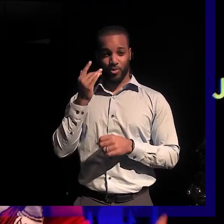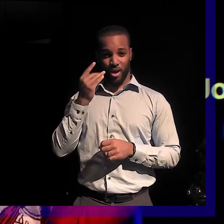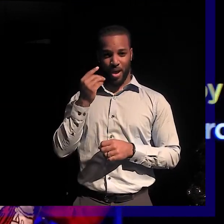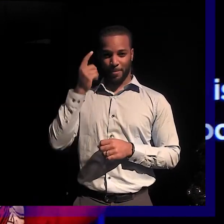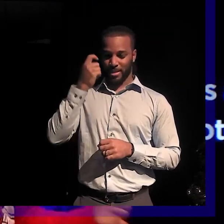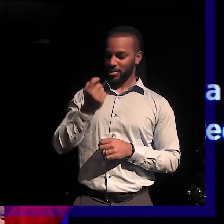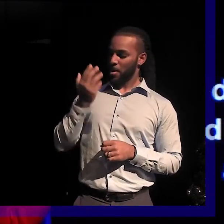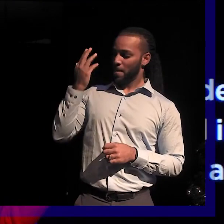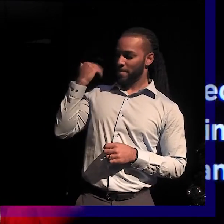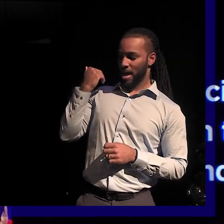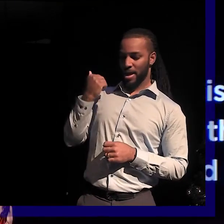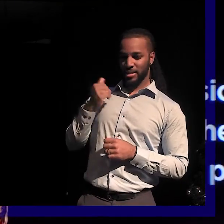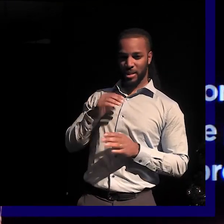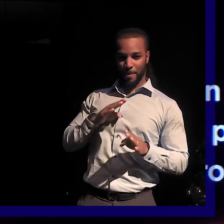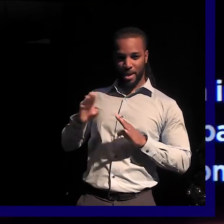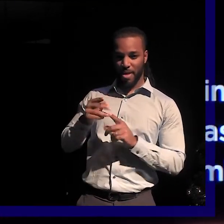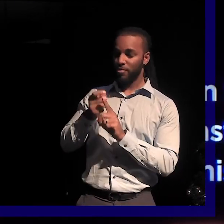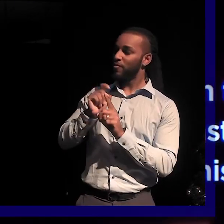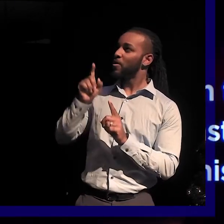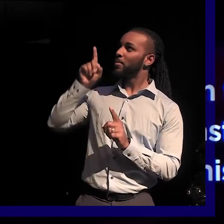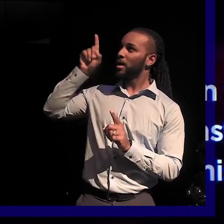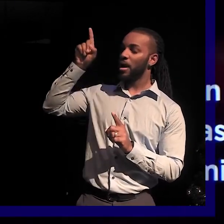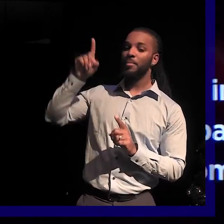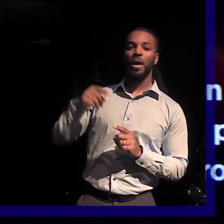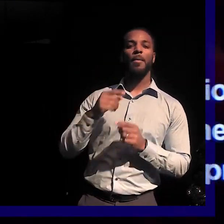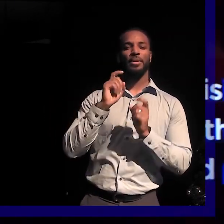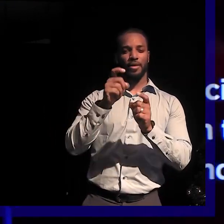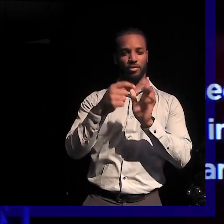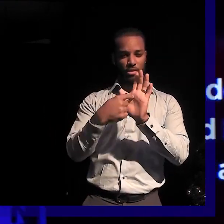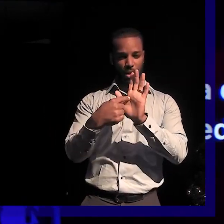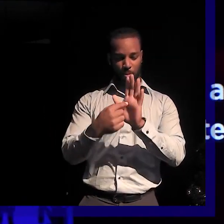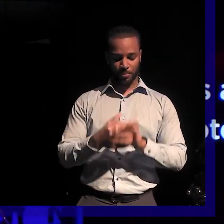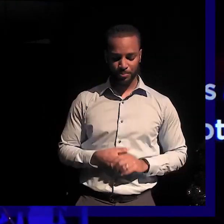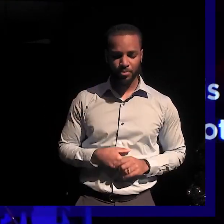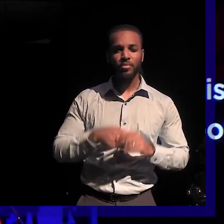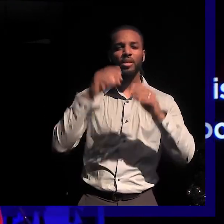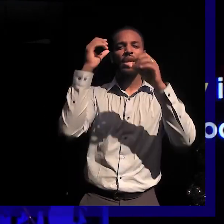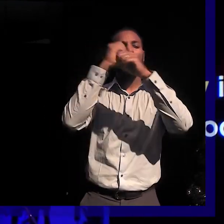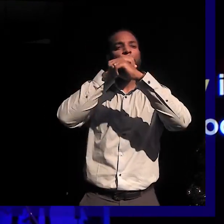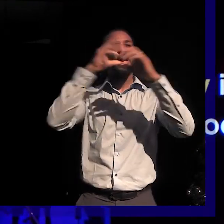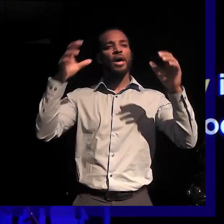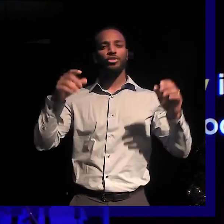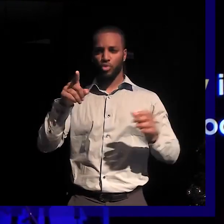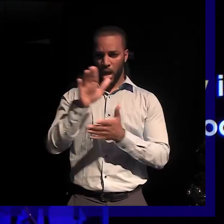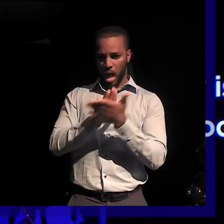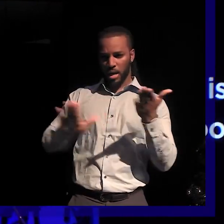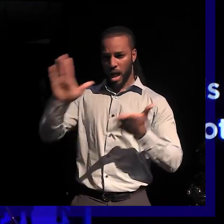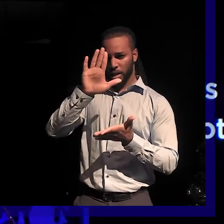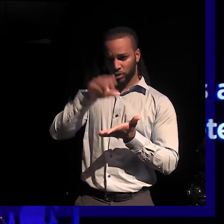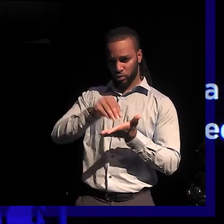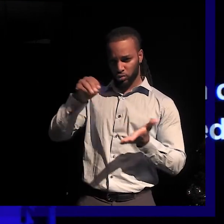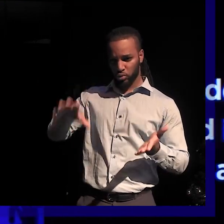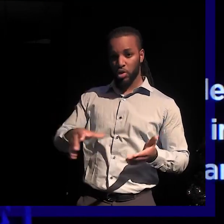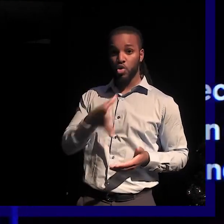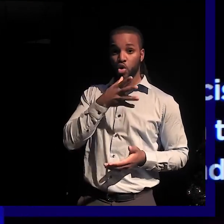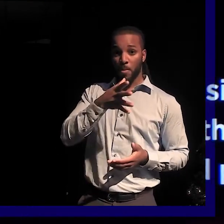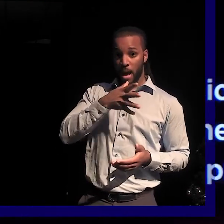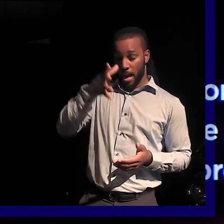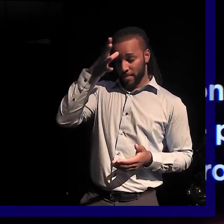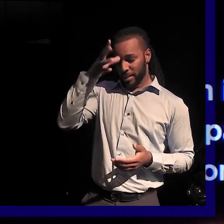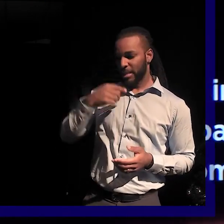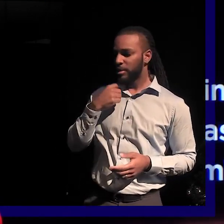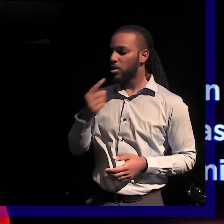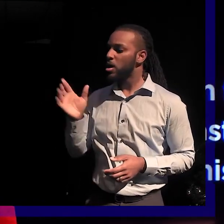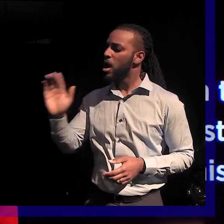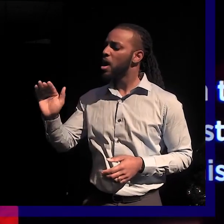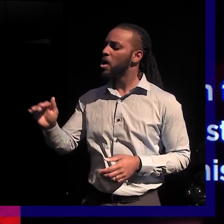behavior of a promise-keeping God. Let me give you an illustration. Imagine you're a college student, your mom and dad say to you, hey,